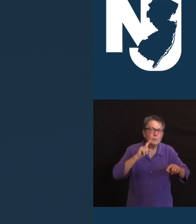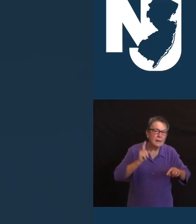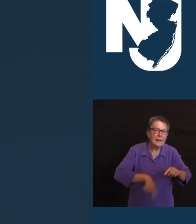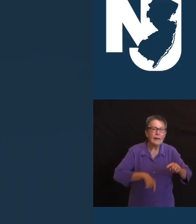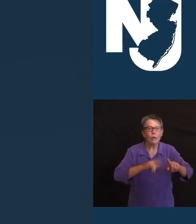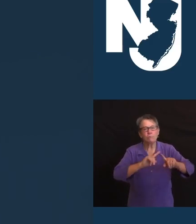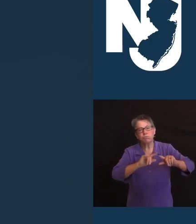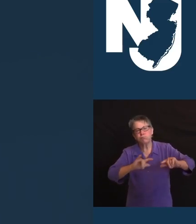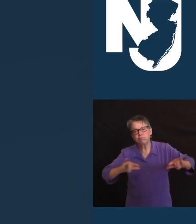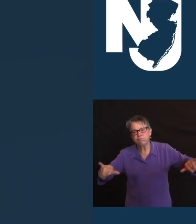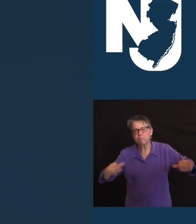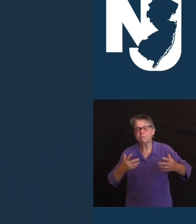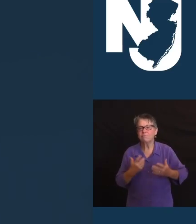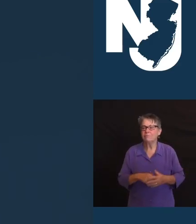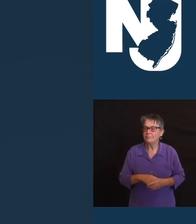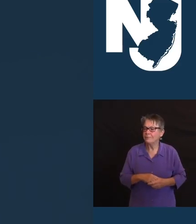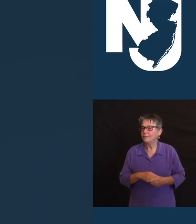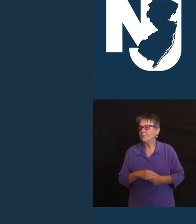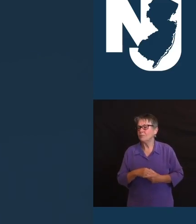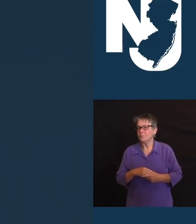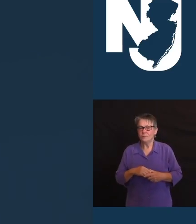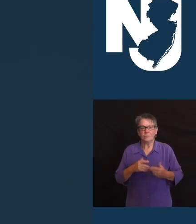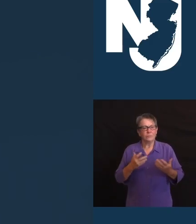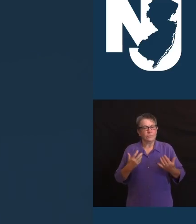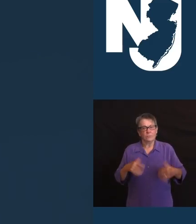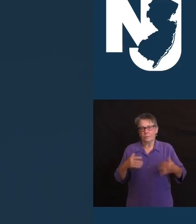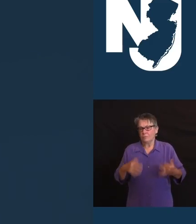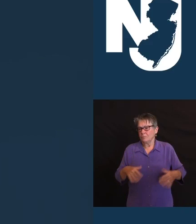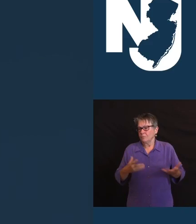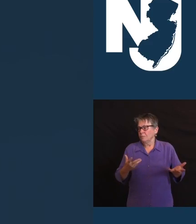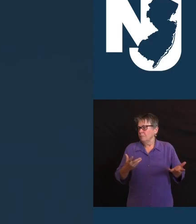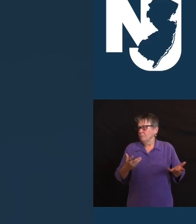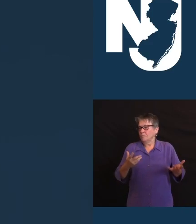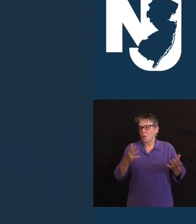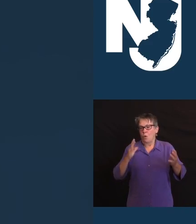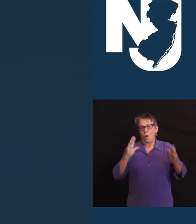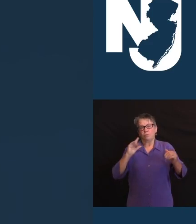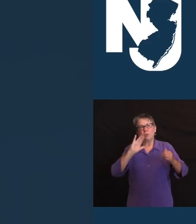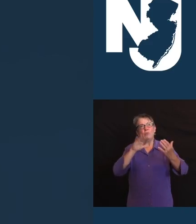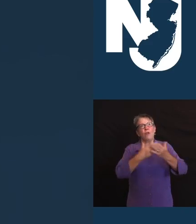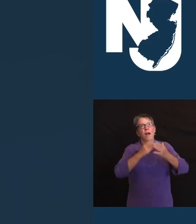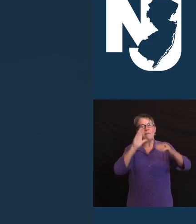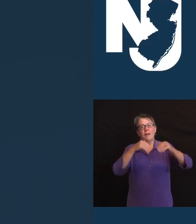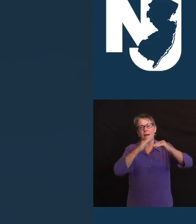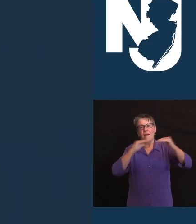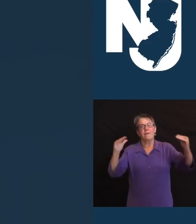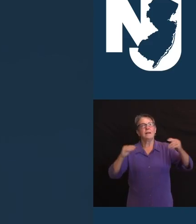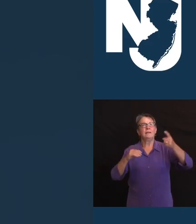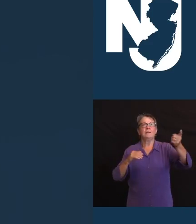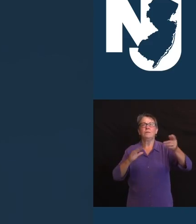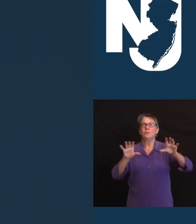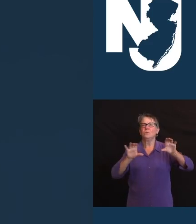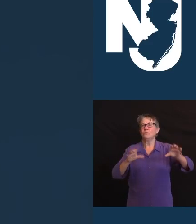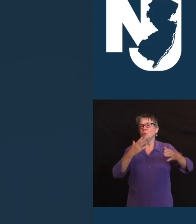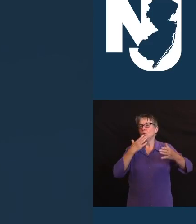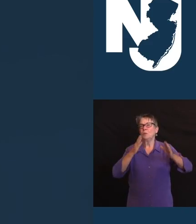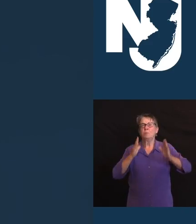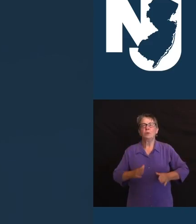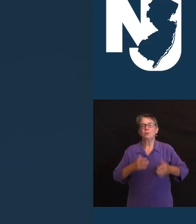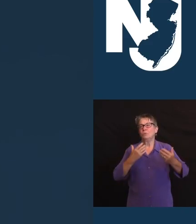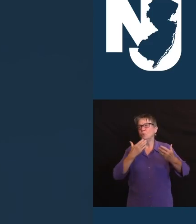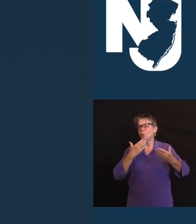hoped Francesca found a place in heaven where she can prune and pick roses and grow tomatoes. She'll also